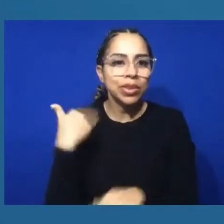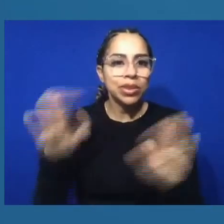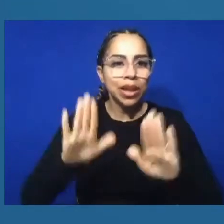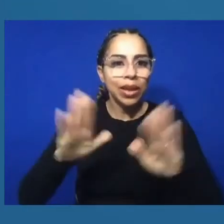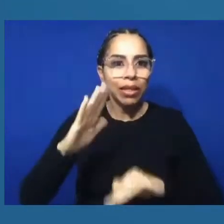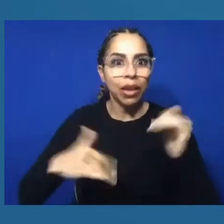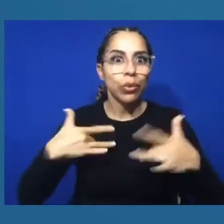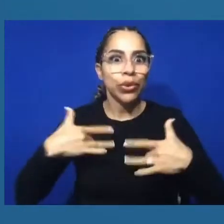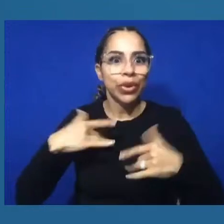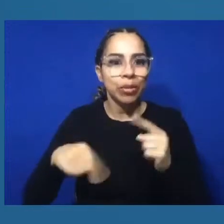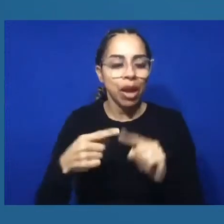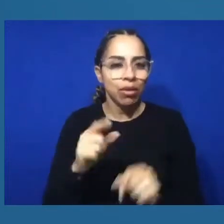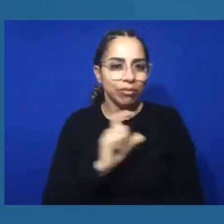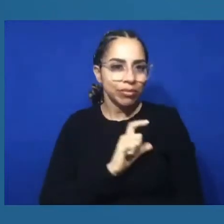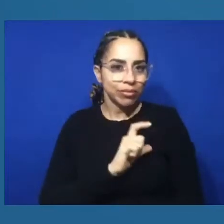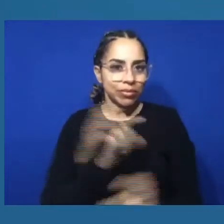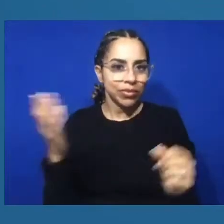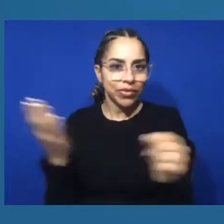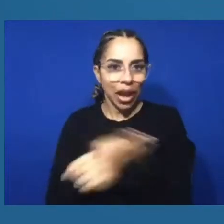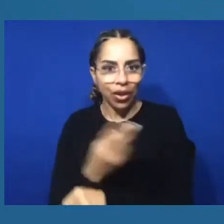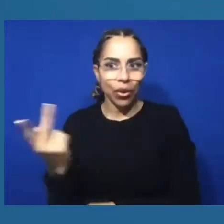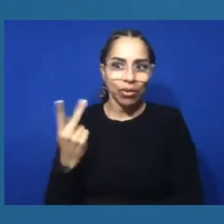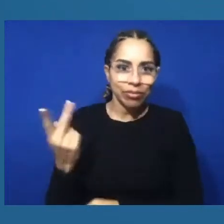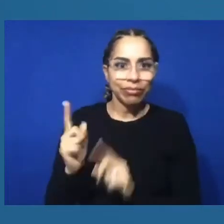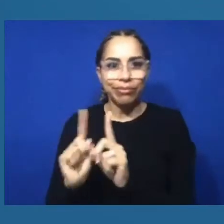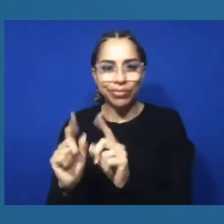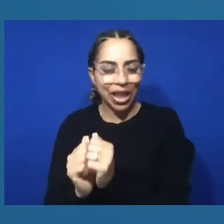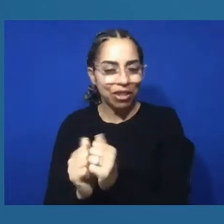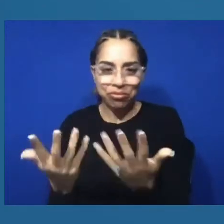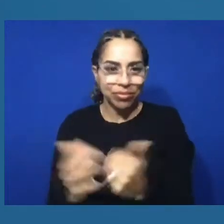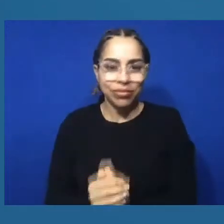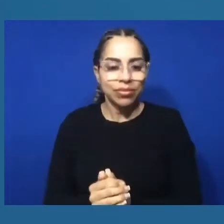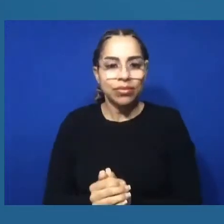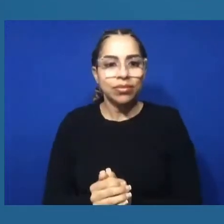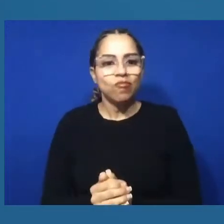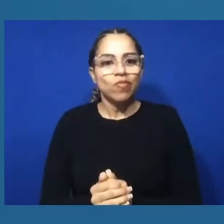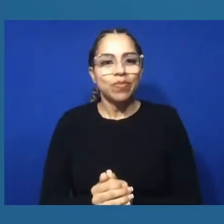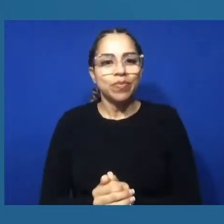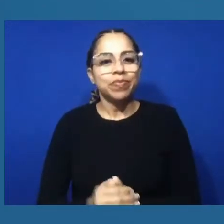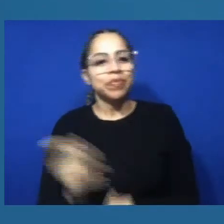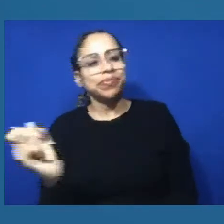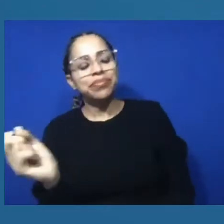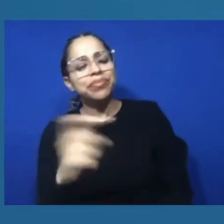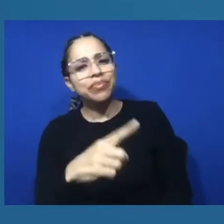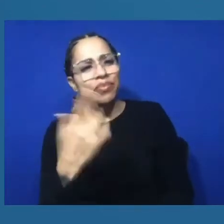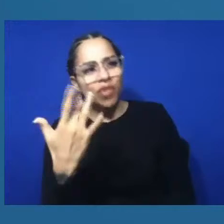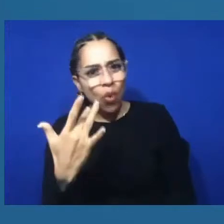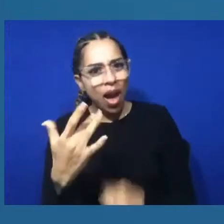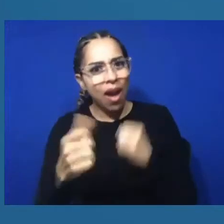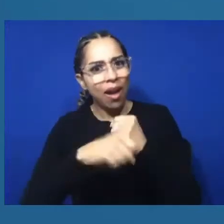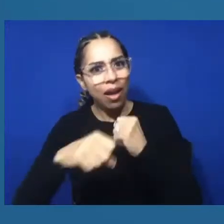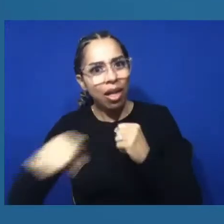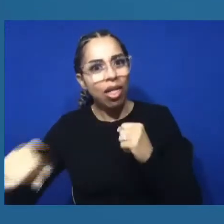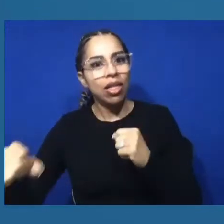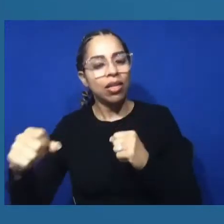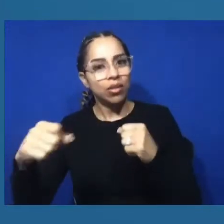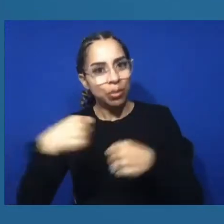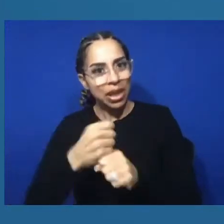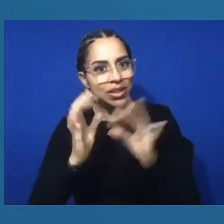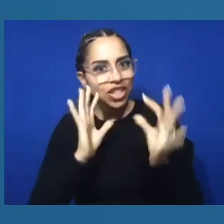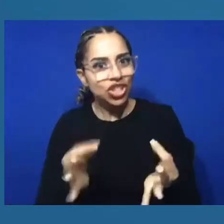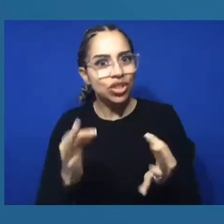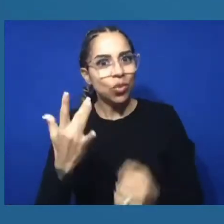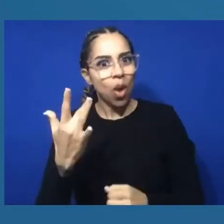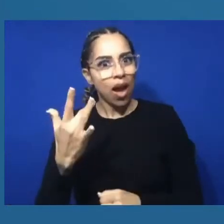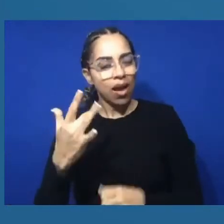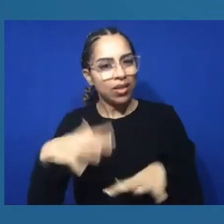going back to officers on the trains. What took so long to make this decision, and why did it take you to make the call? Why did the governor, or the mayor,